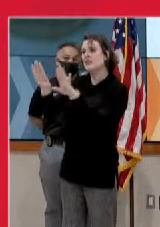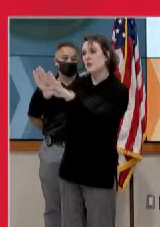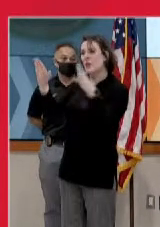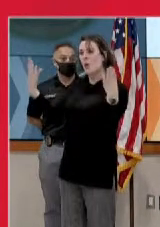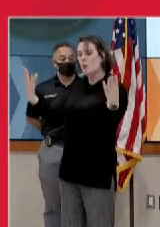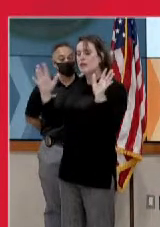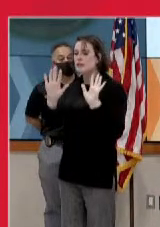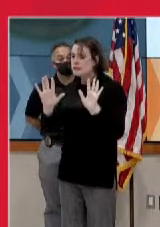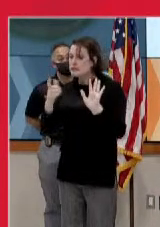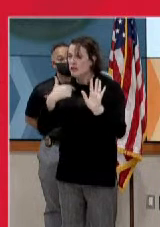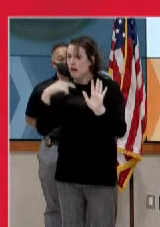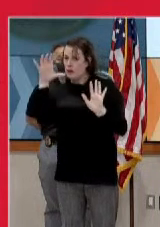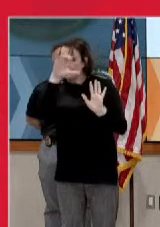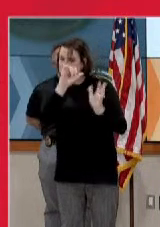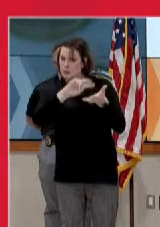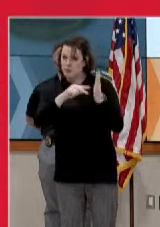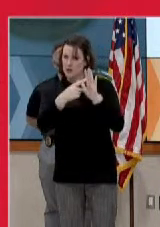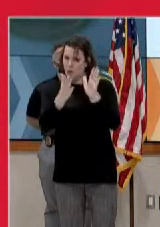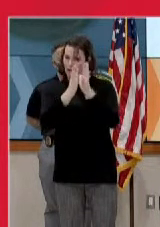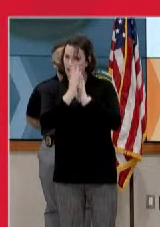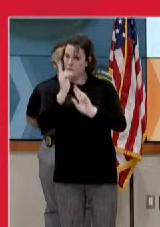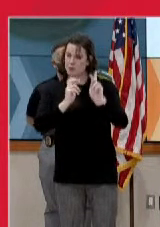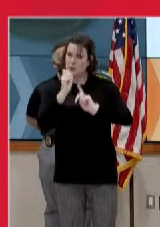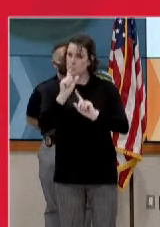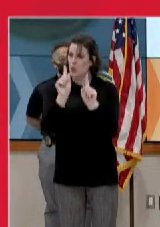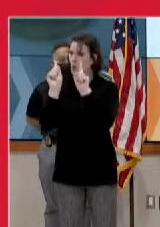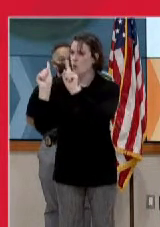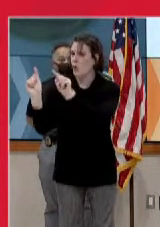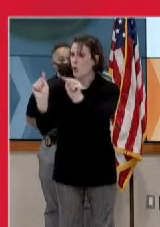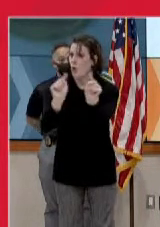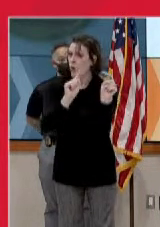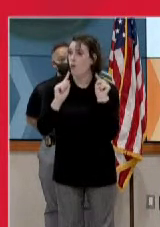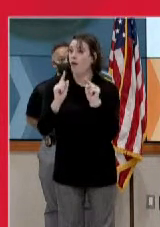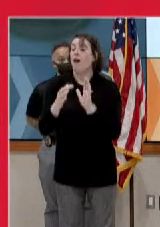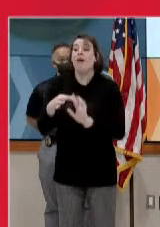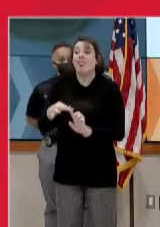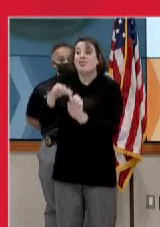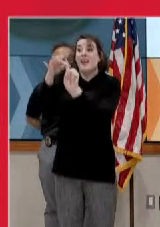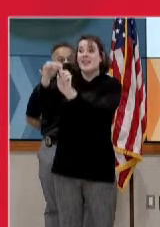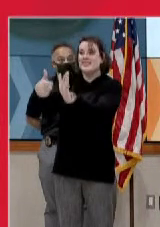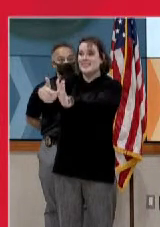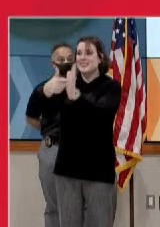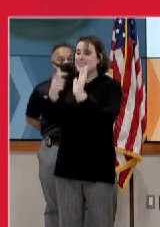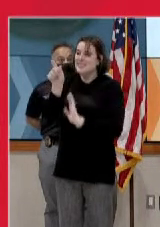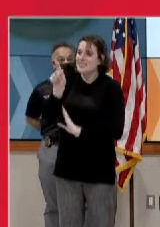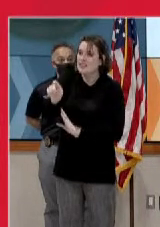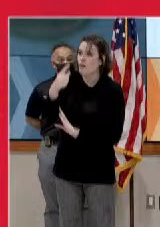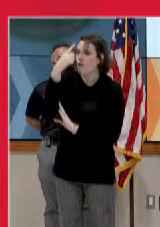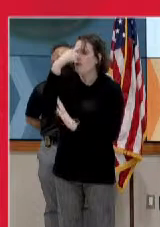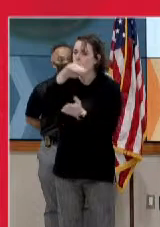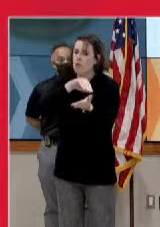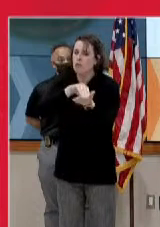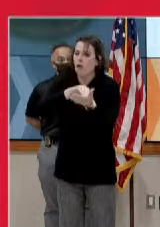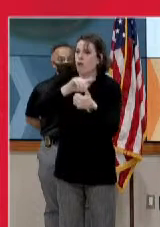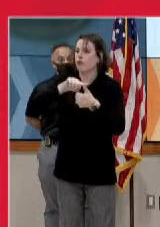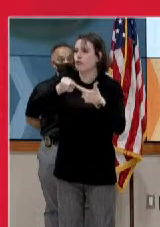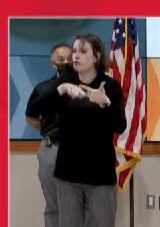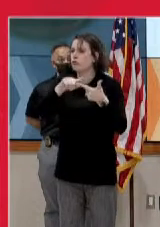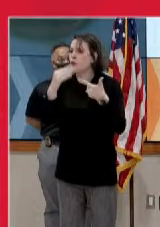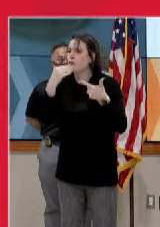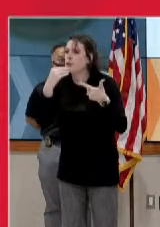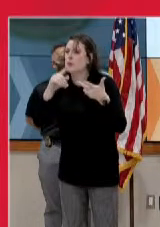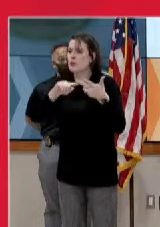asking people, do not go out unless absolutely necessary, to go to the doctor, to go to get groceries